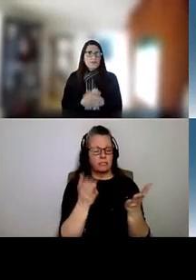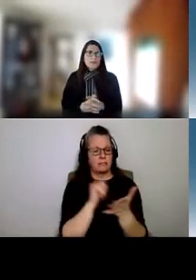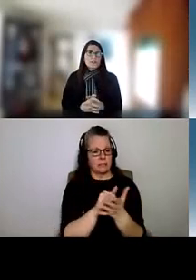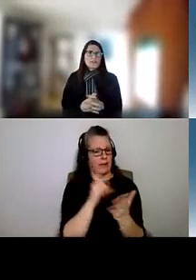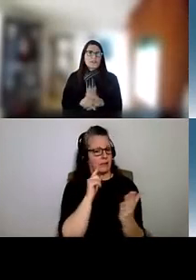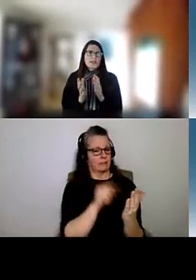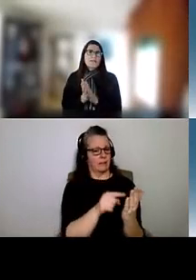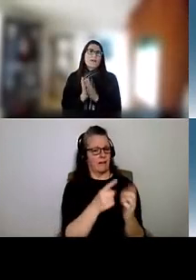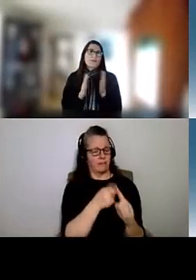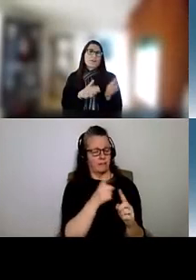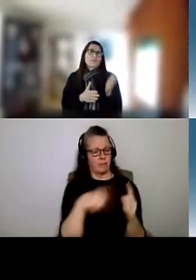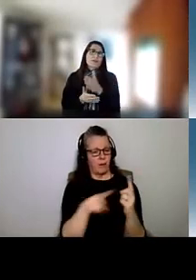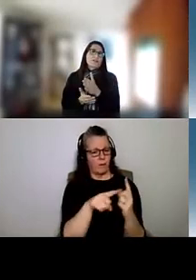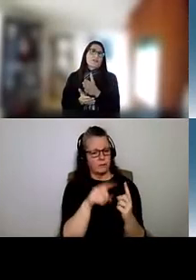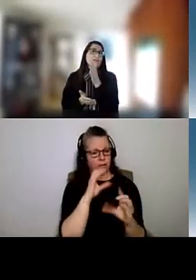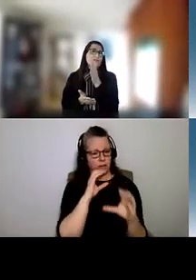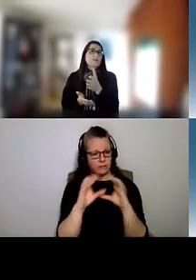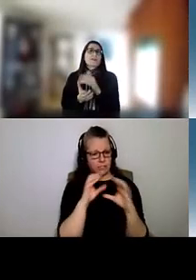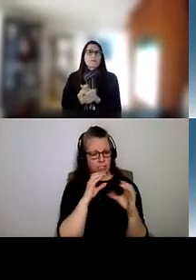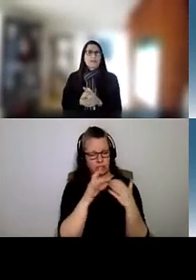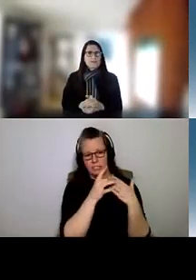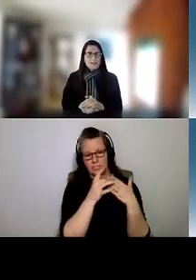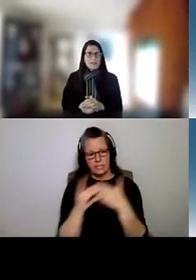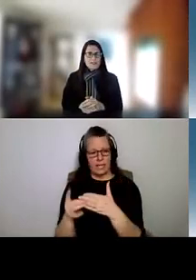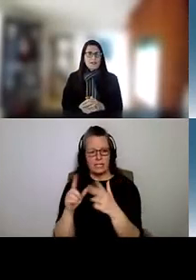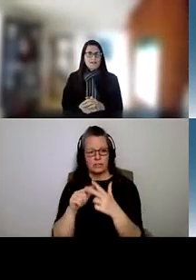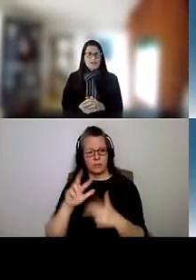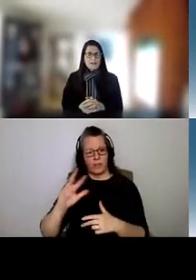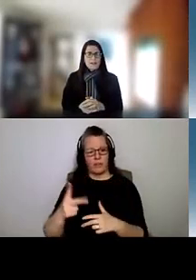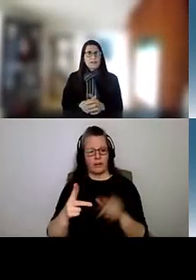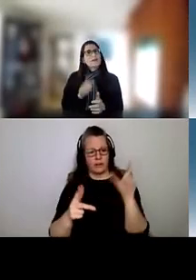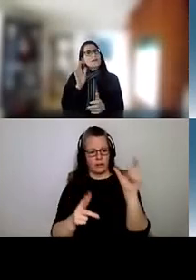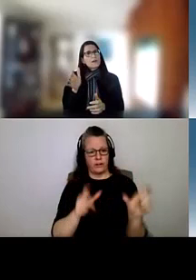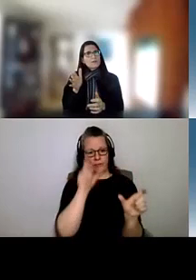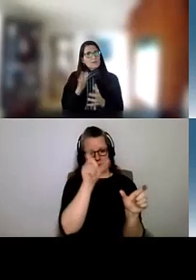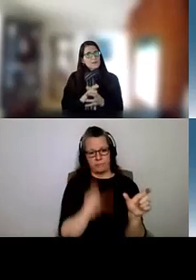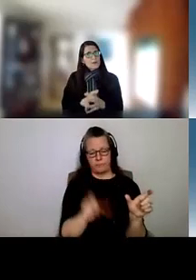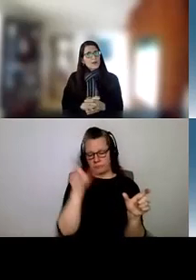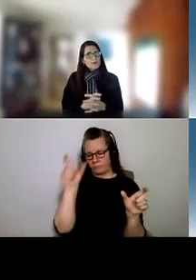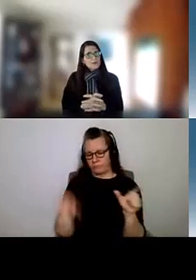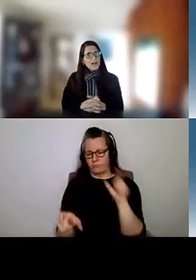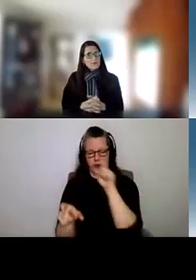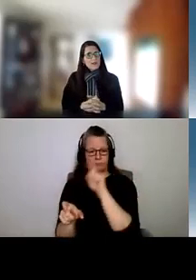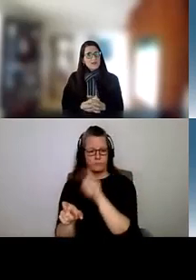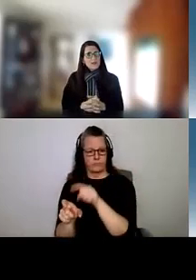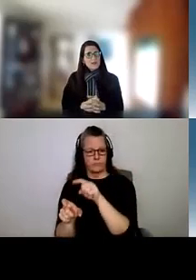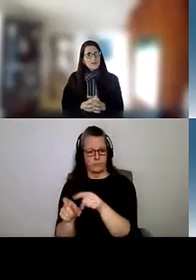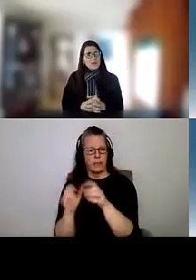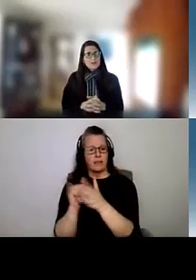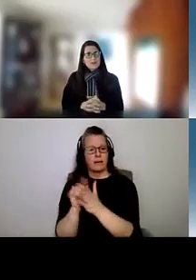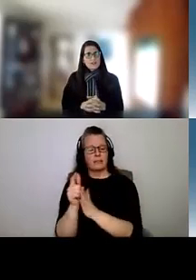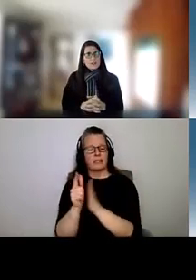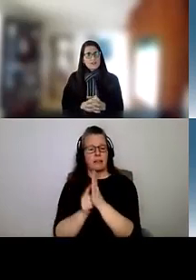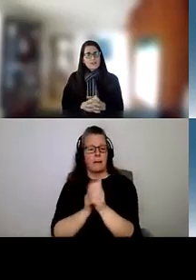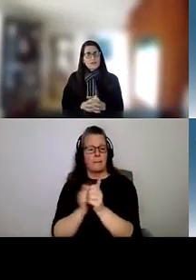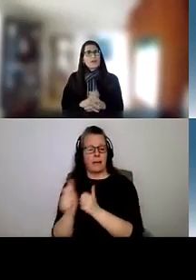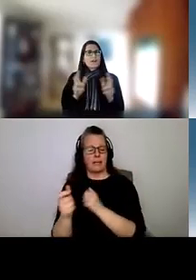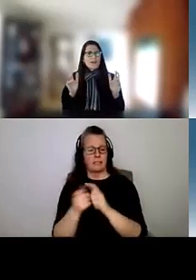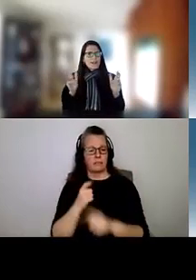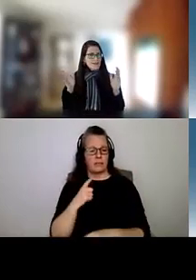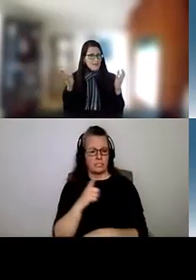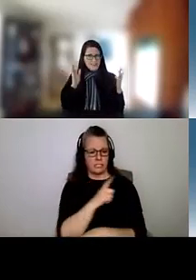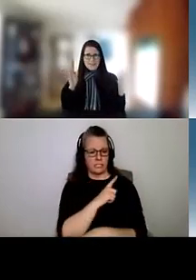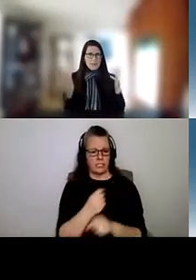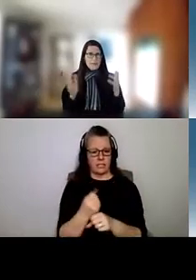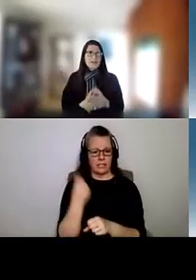those conversations then led very directly to the third element you see listed on this slide, which was a bill that was passed by the legislature last year.